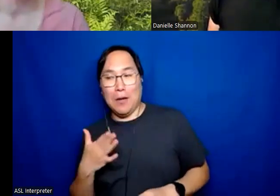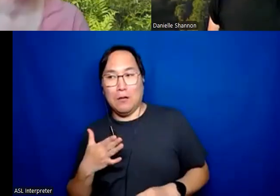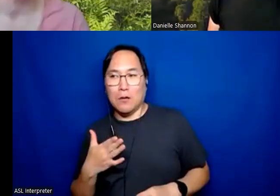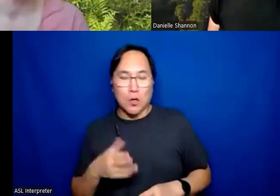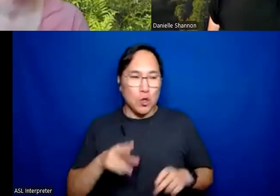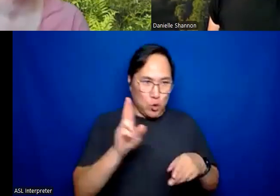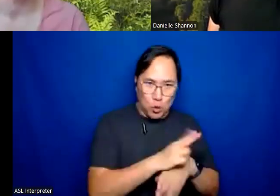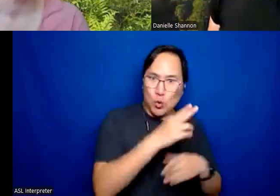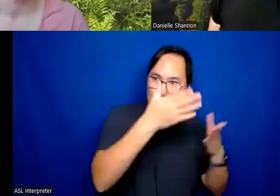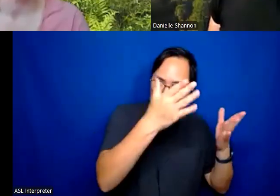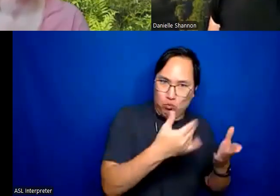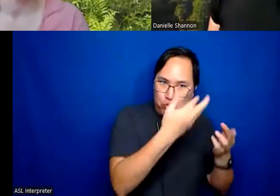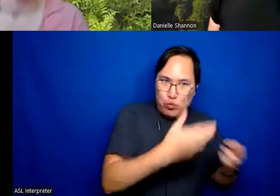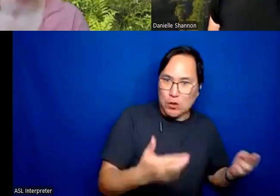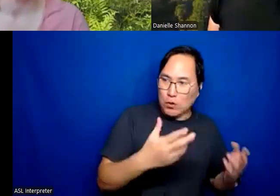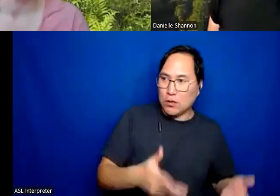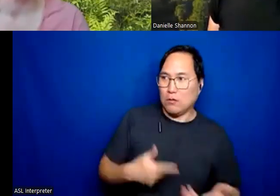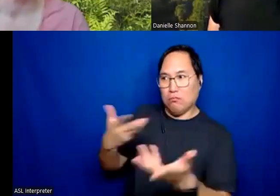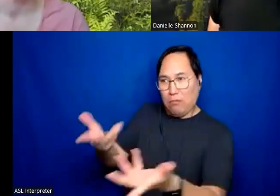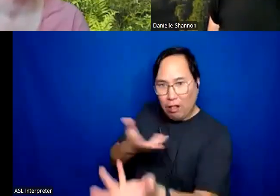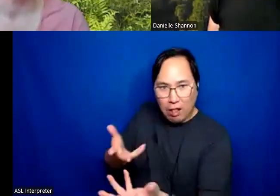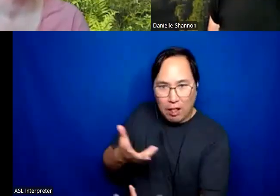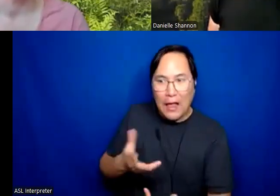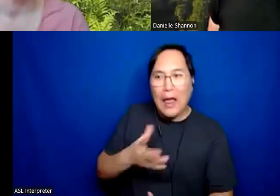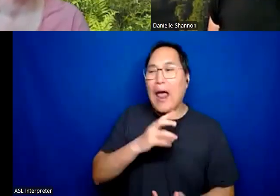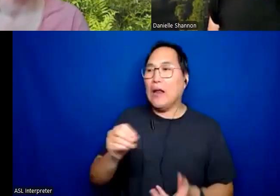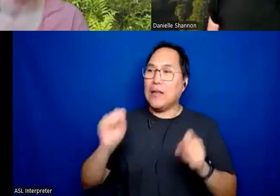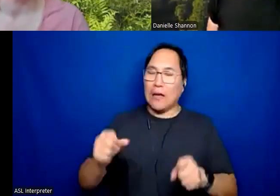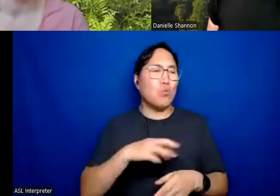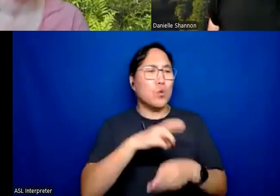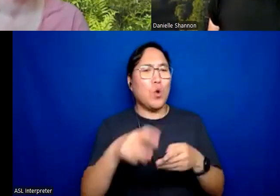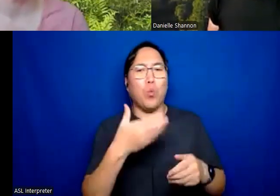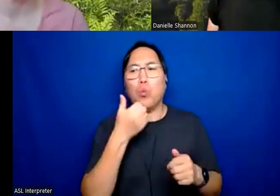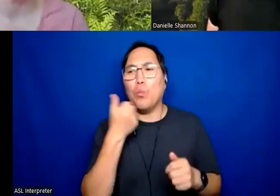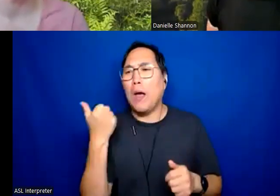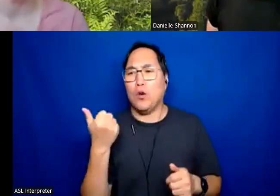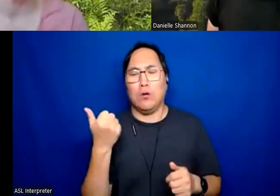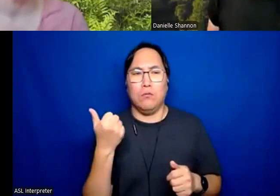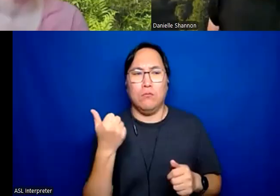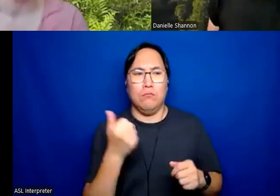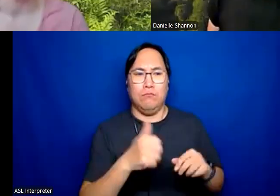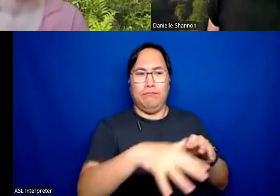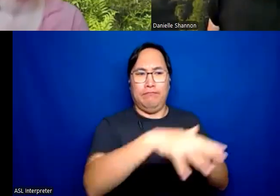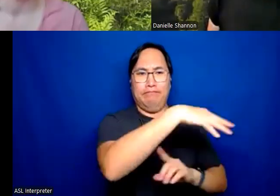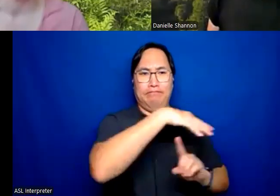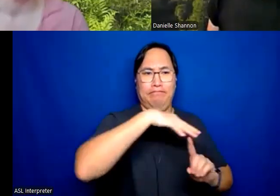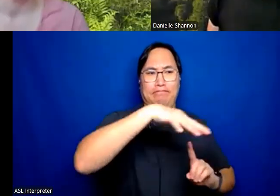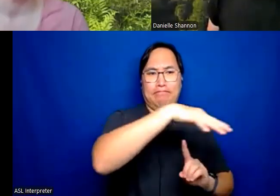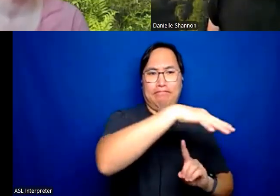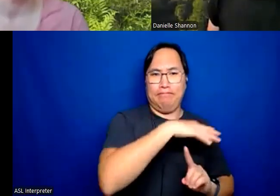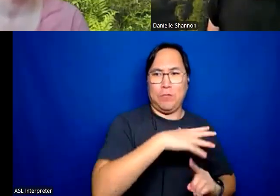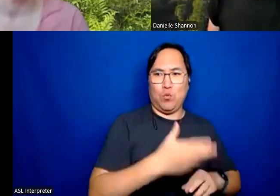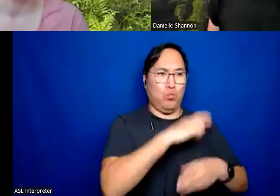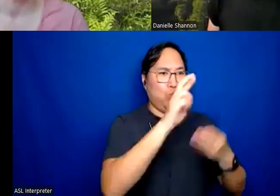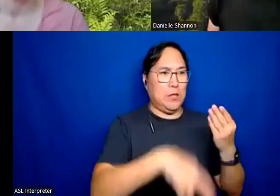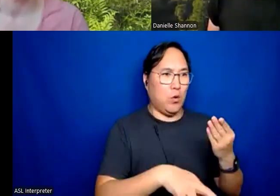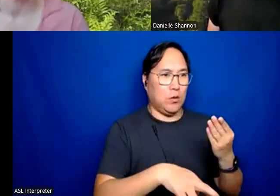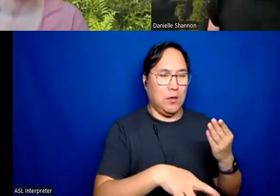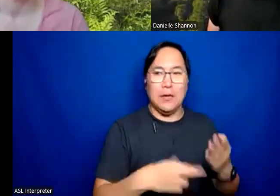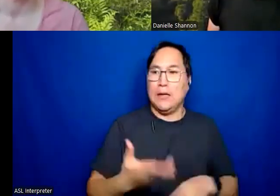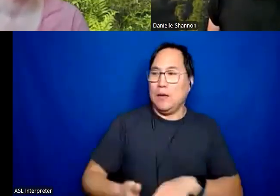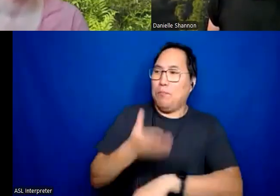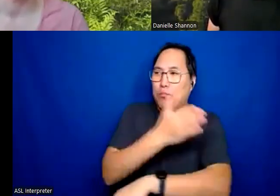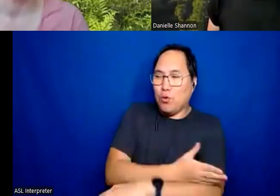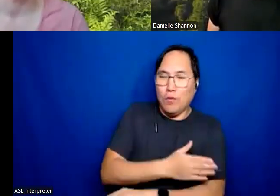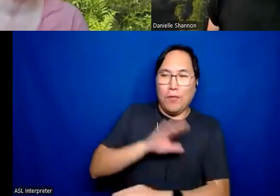that recreation into better ecological outcomes and ultimately better human outcomes by improving public perception